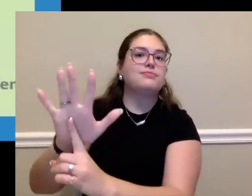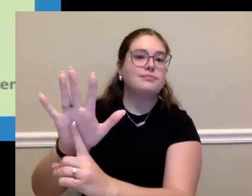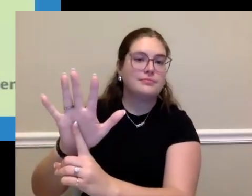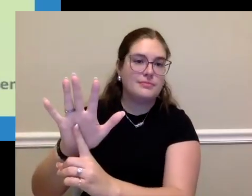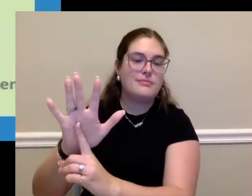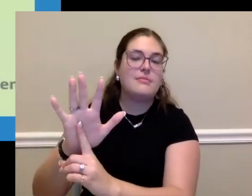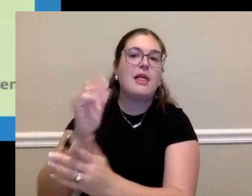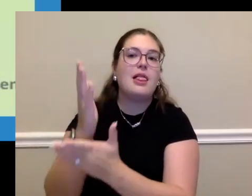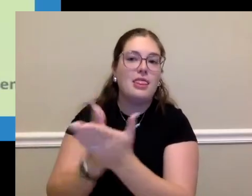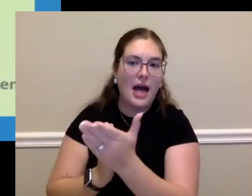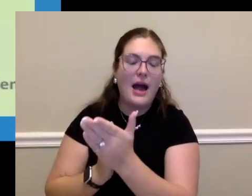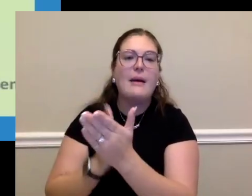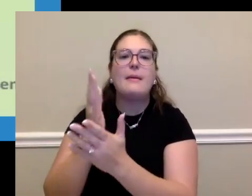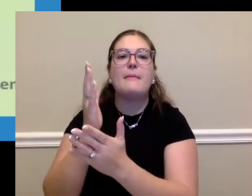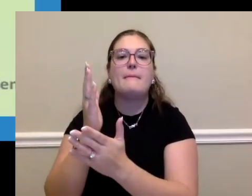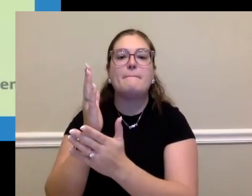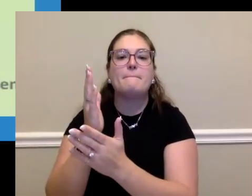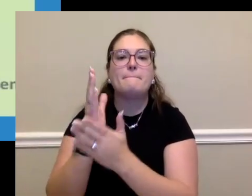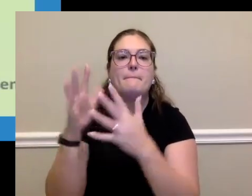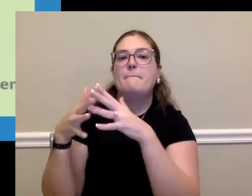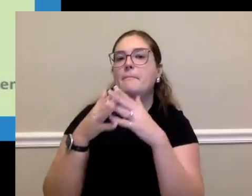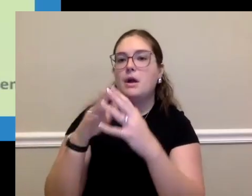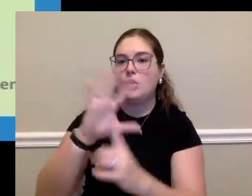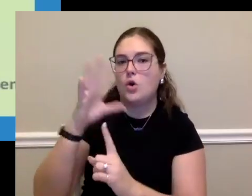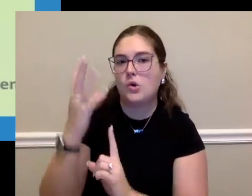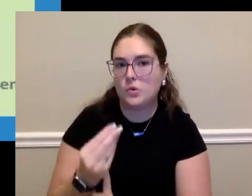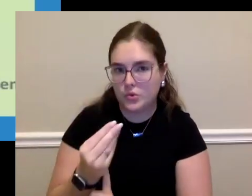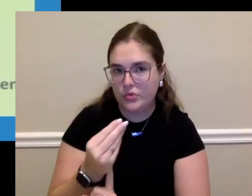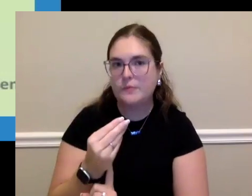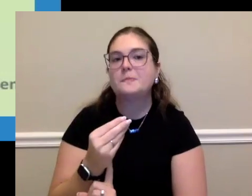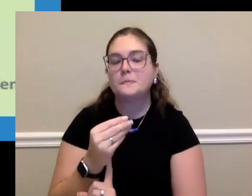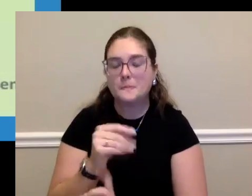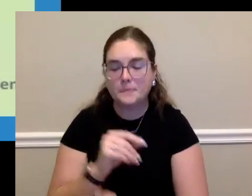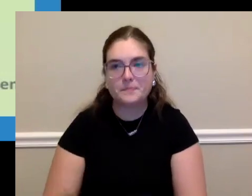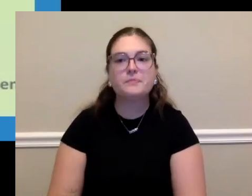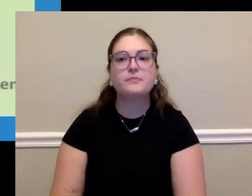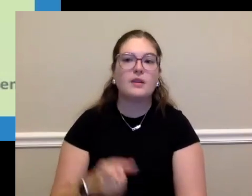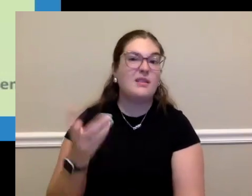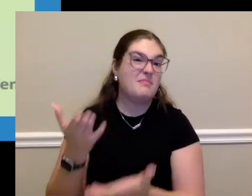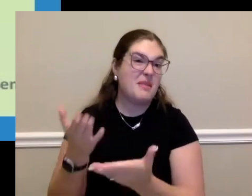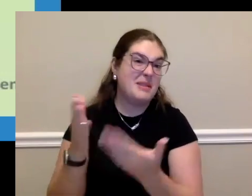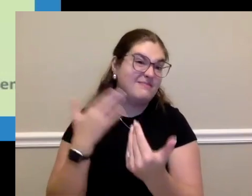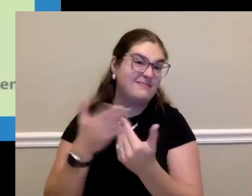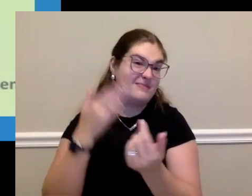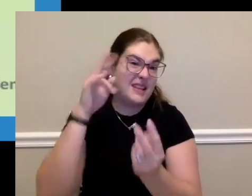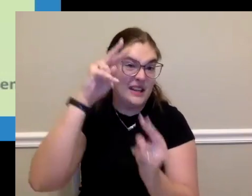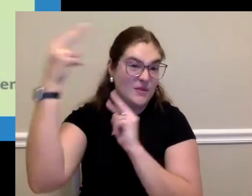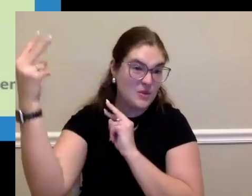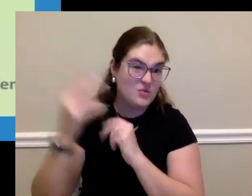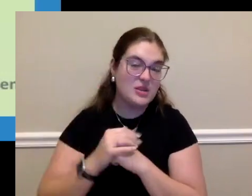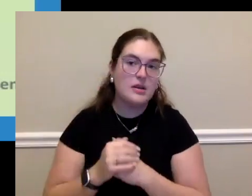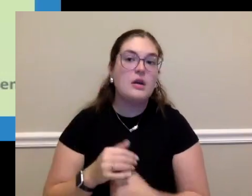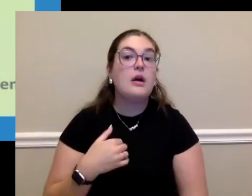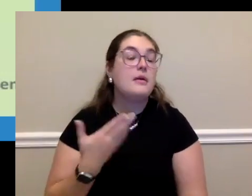part of American culture, and Mm-hmm. so they can be confused. I mean, I'm sure when I was using the